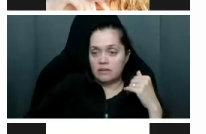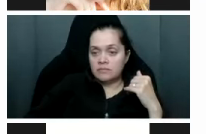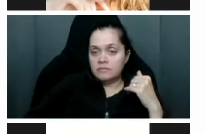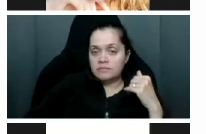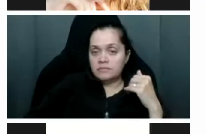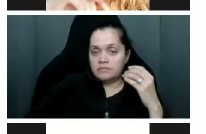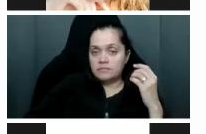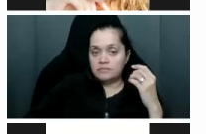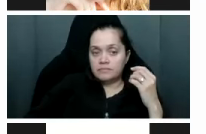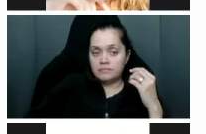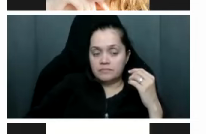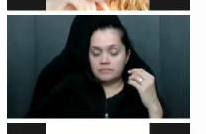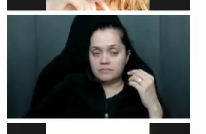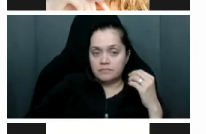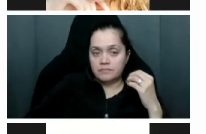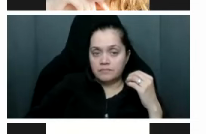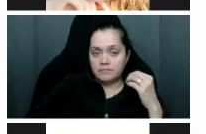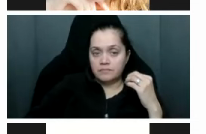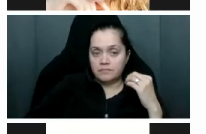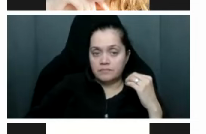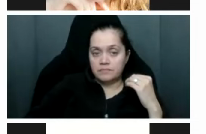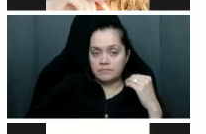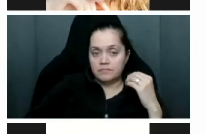by going up here.